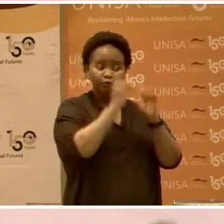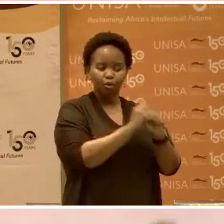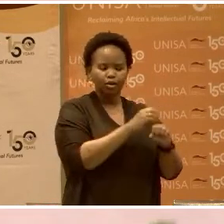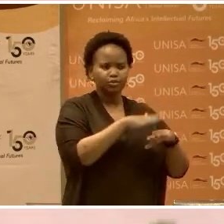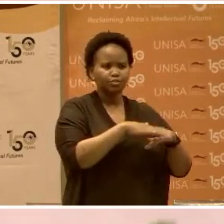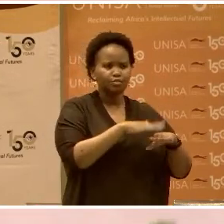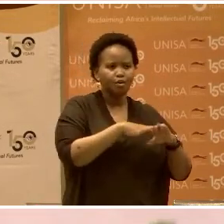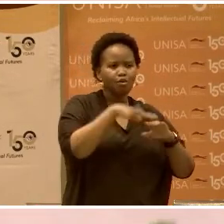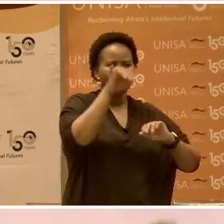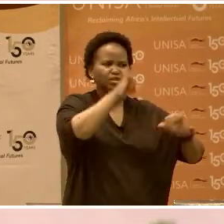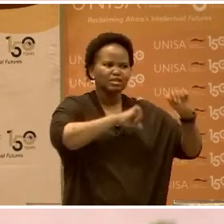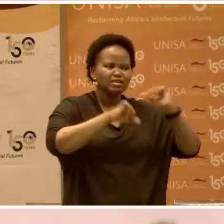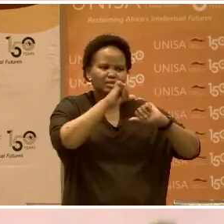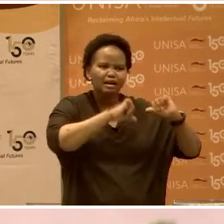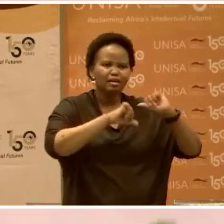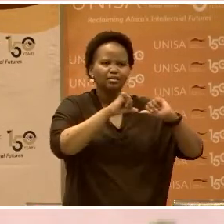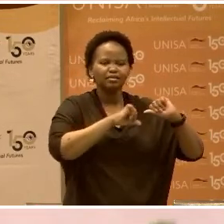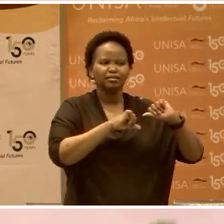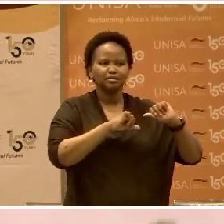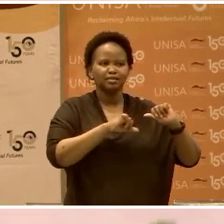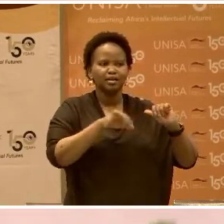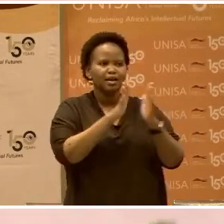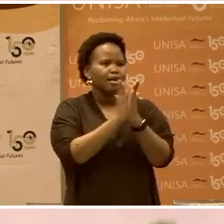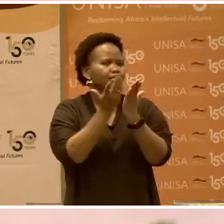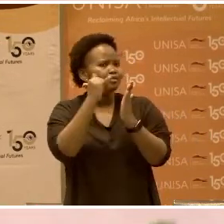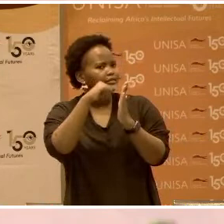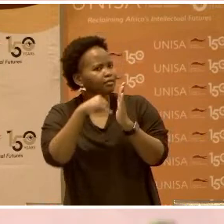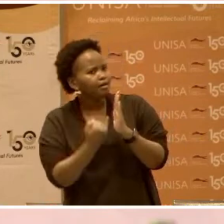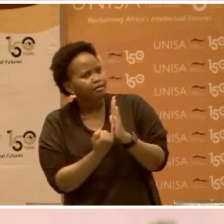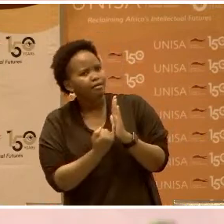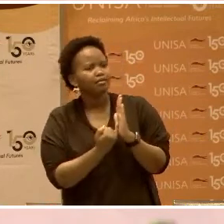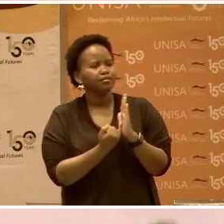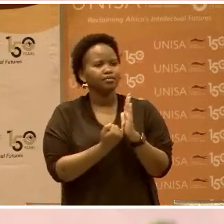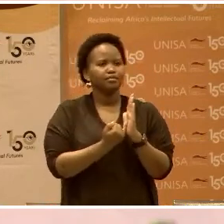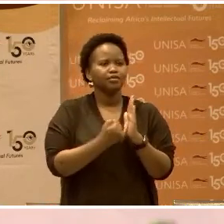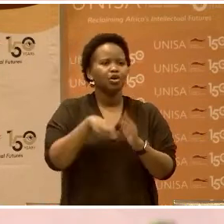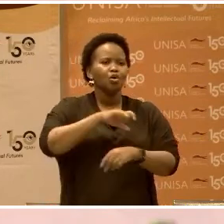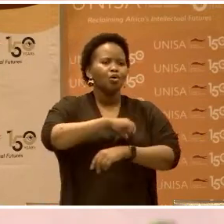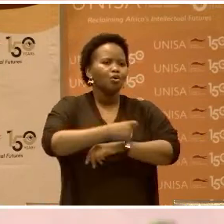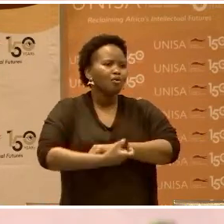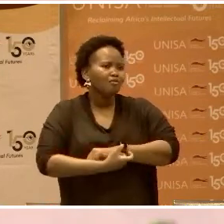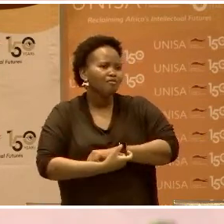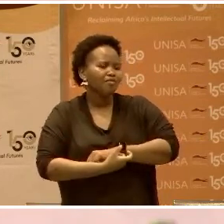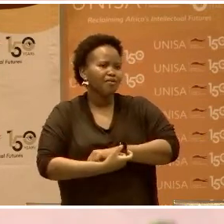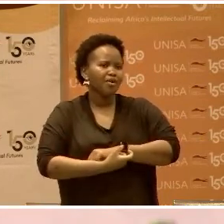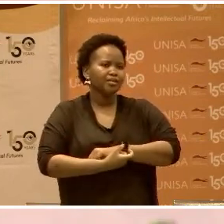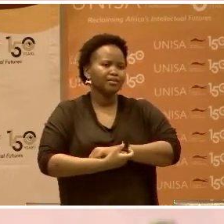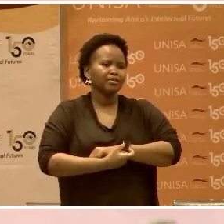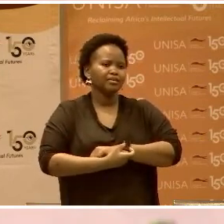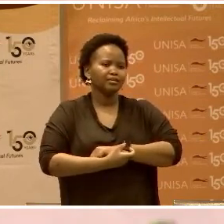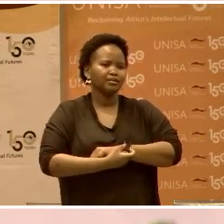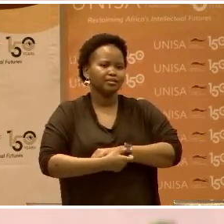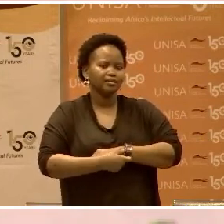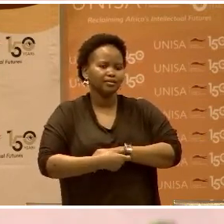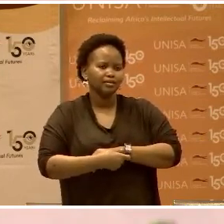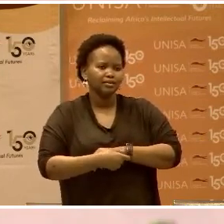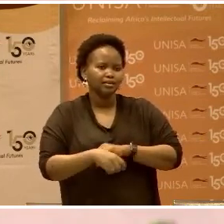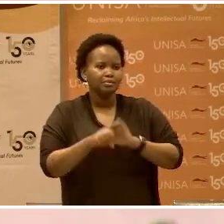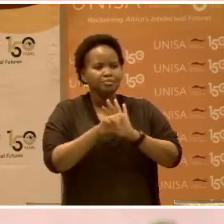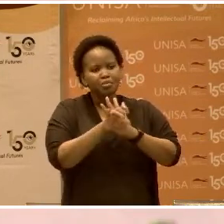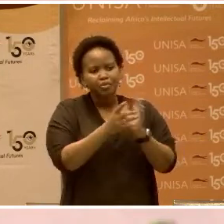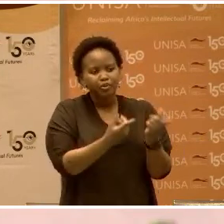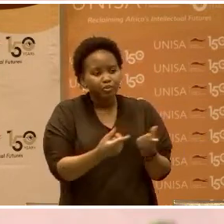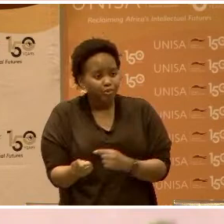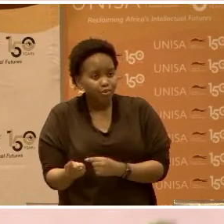Scimago-ranked journals, edited conference proceedings, and chapters in books. In addition, he has edited